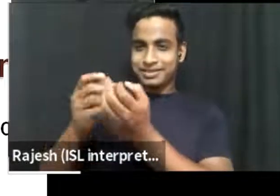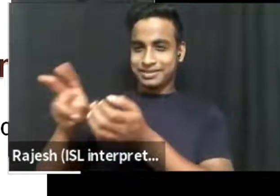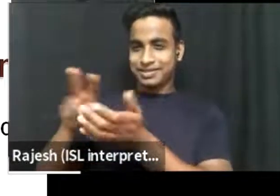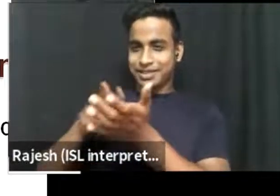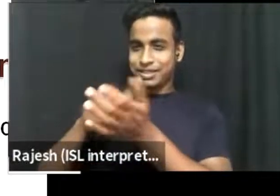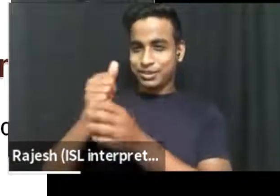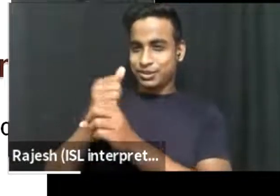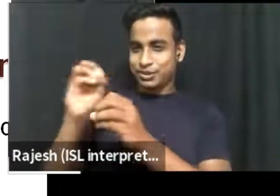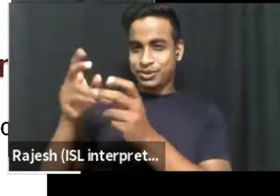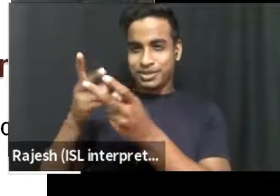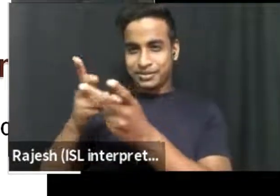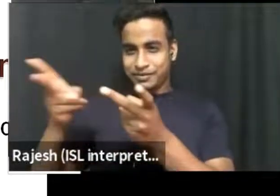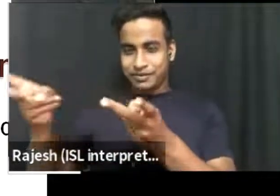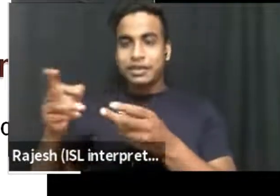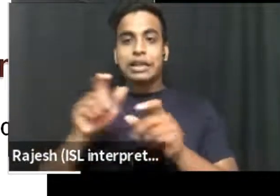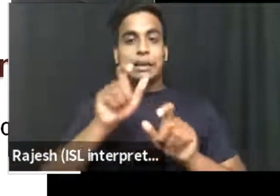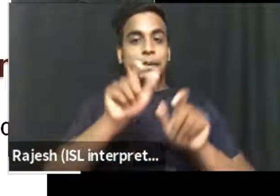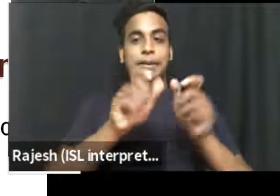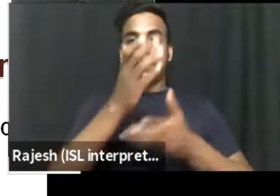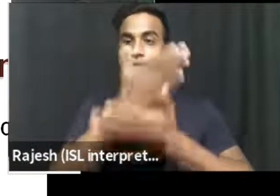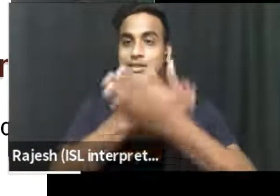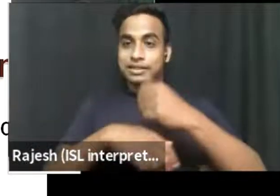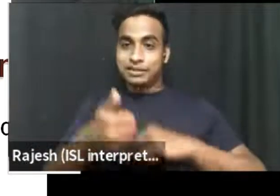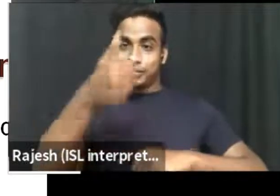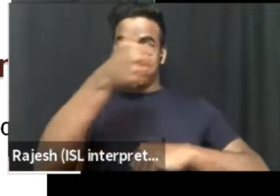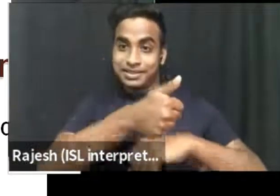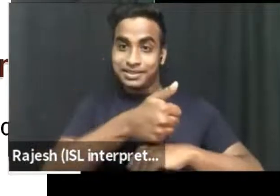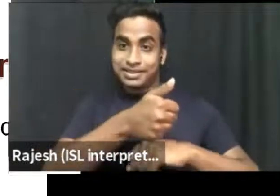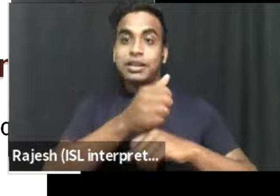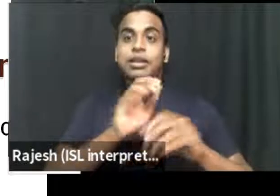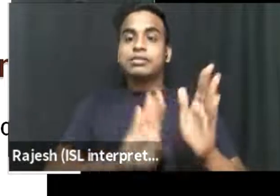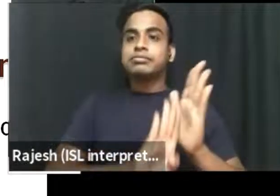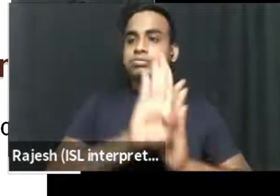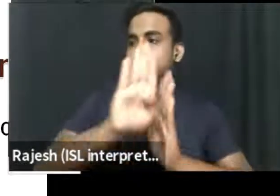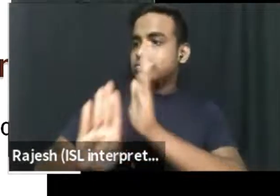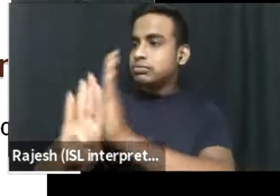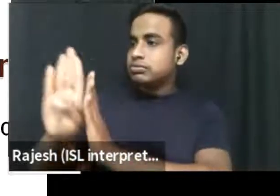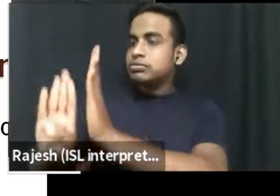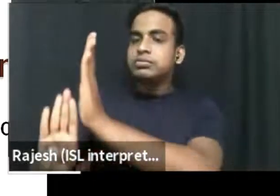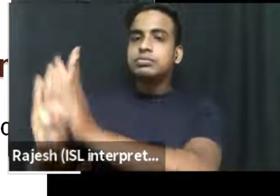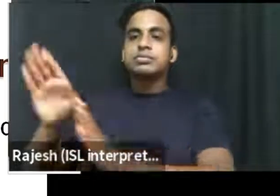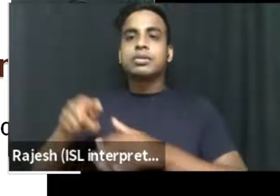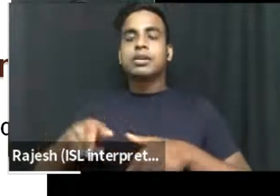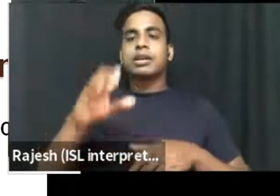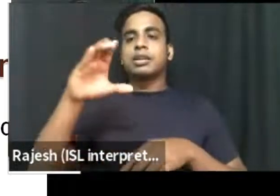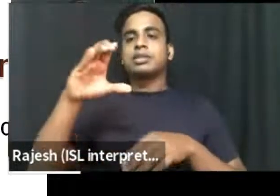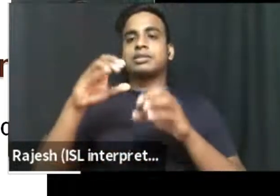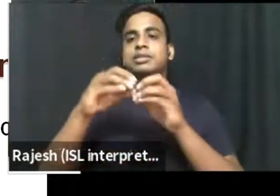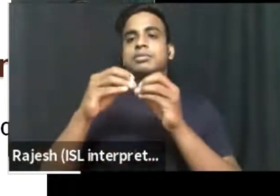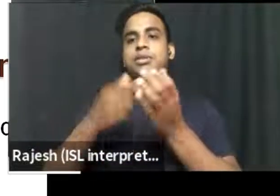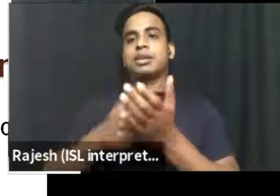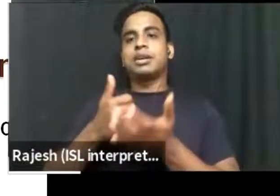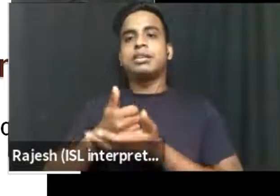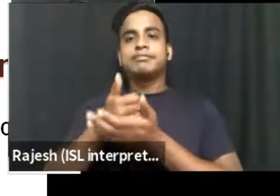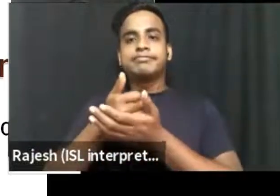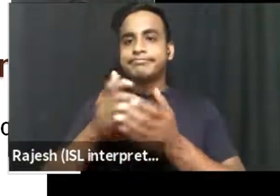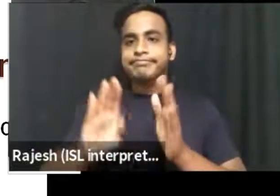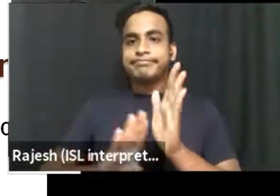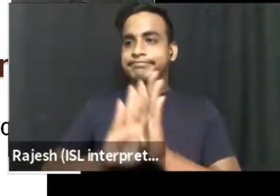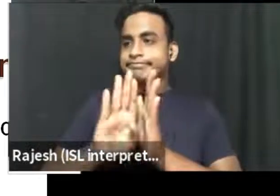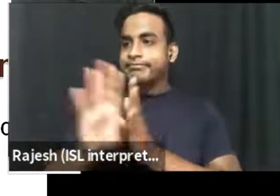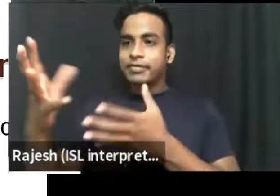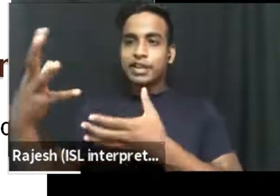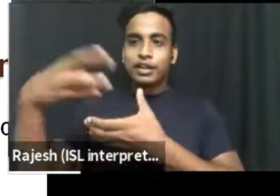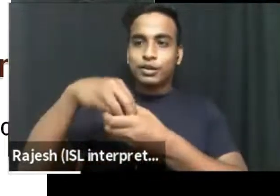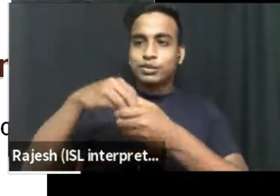the organizations of people with disabilities. So it has really helped in building the organizations to promote inclusion and